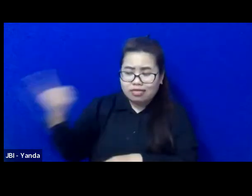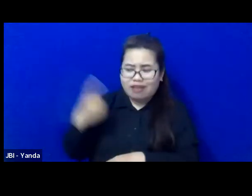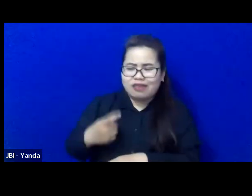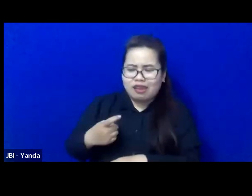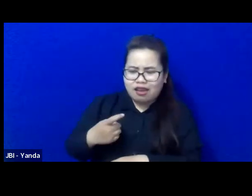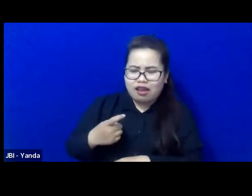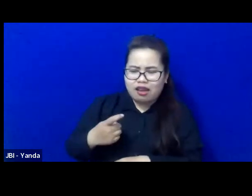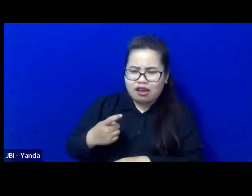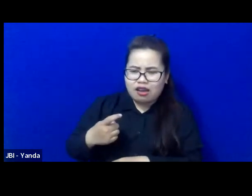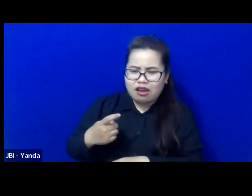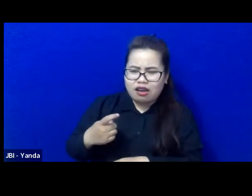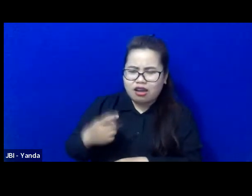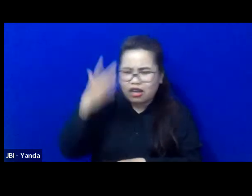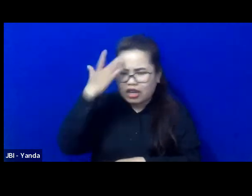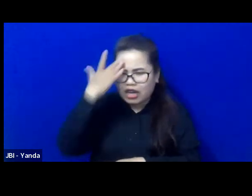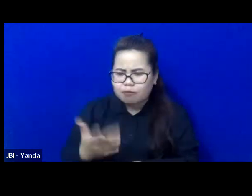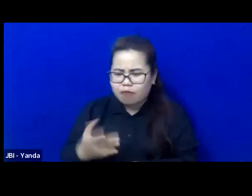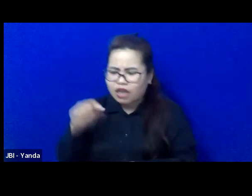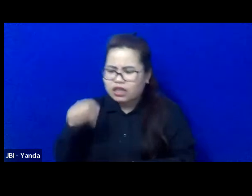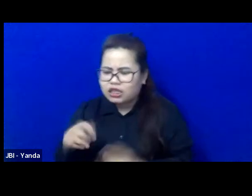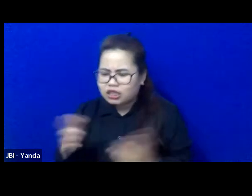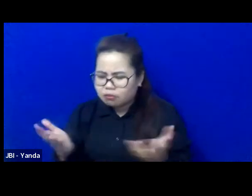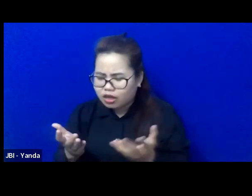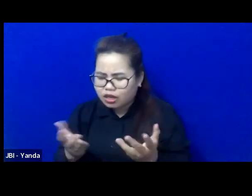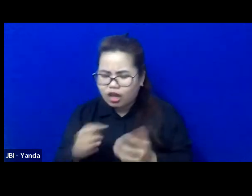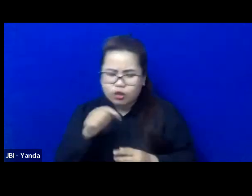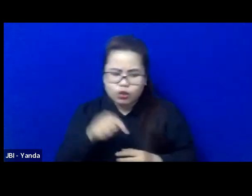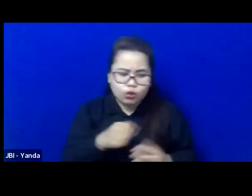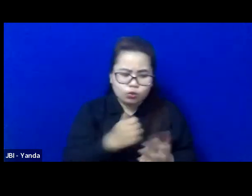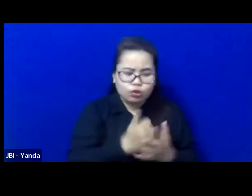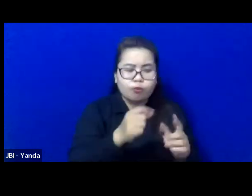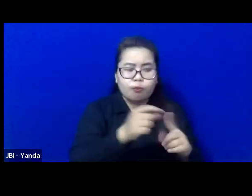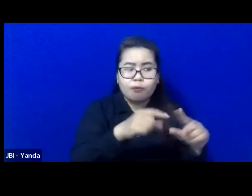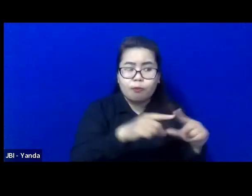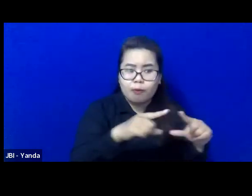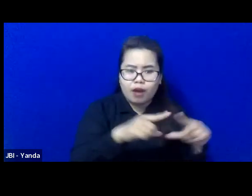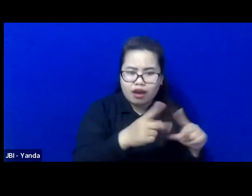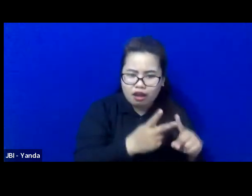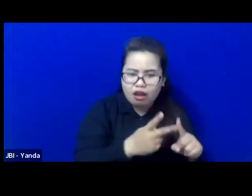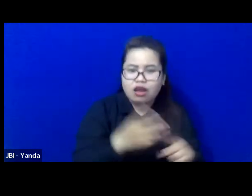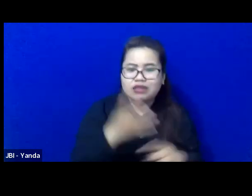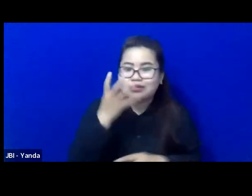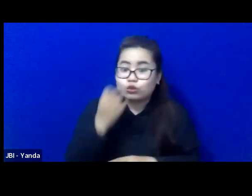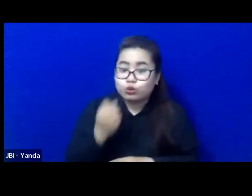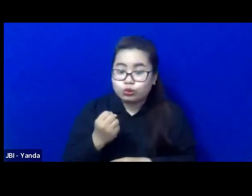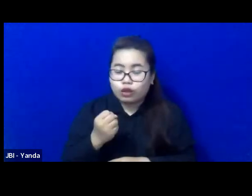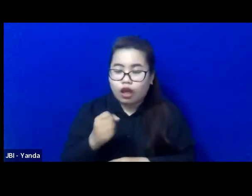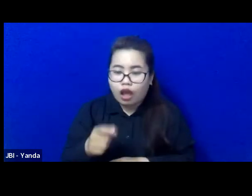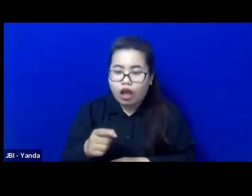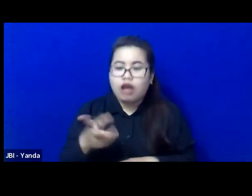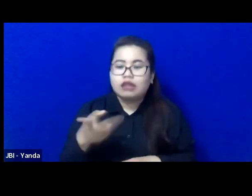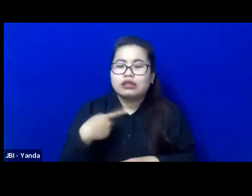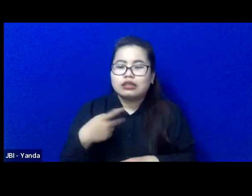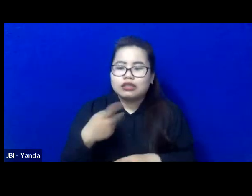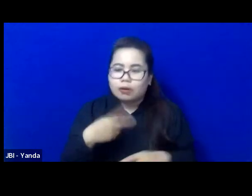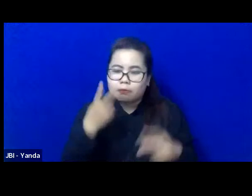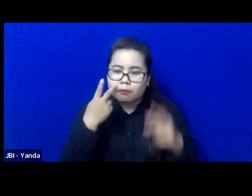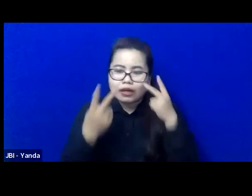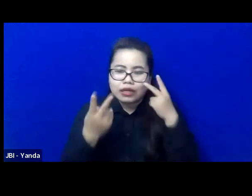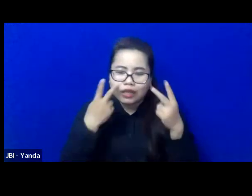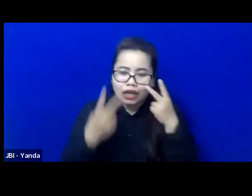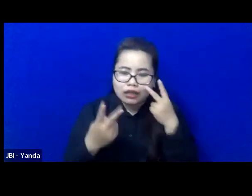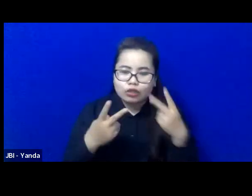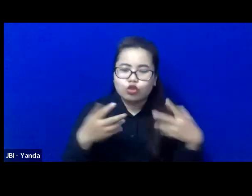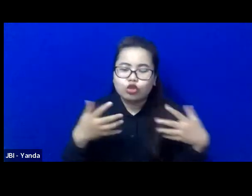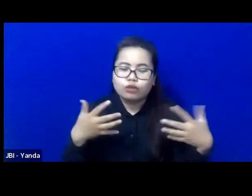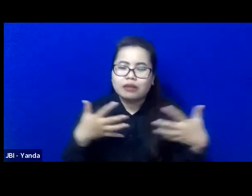moderate, severe? As we try to think, well, what are the implications of this across someone's life? But then we start to ask, why is